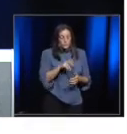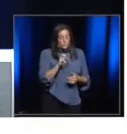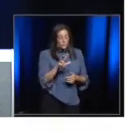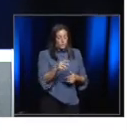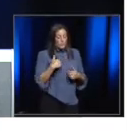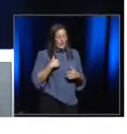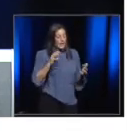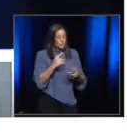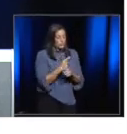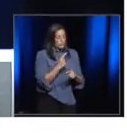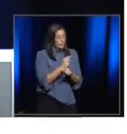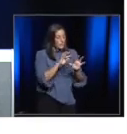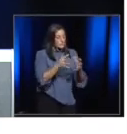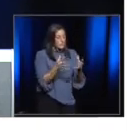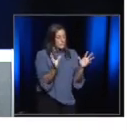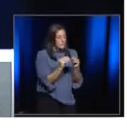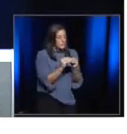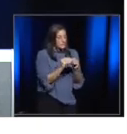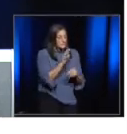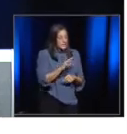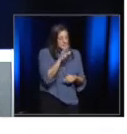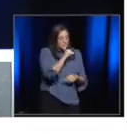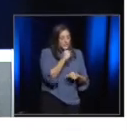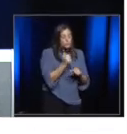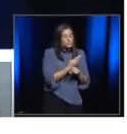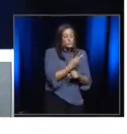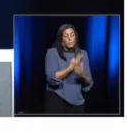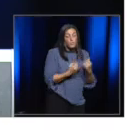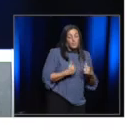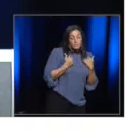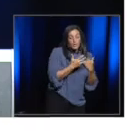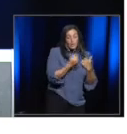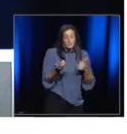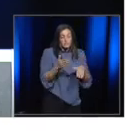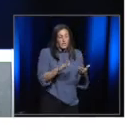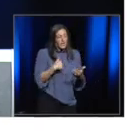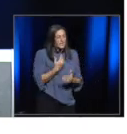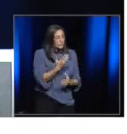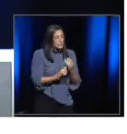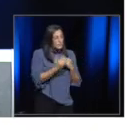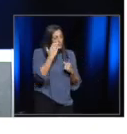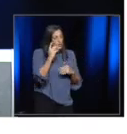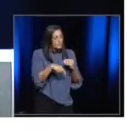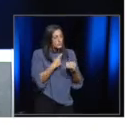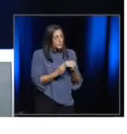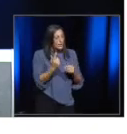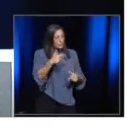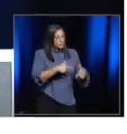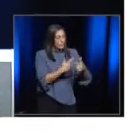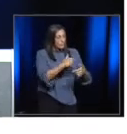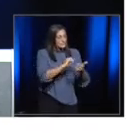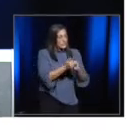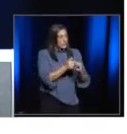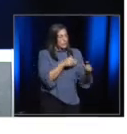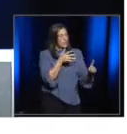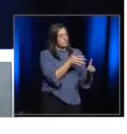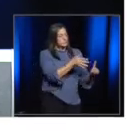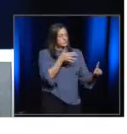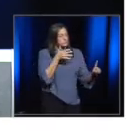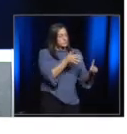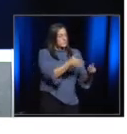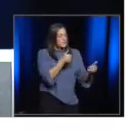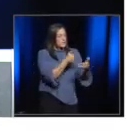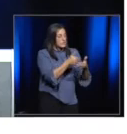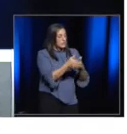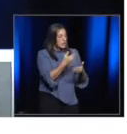using living and dead dolphin samples. There was a gap in knowledge about dolphin use of harbours, and from 2005